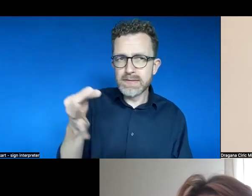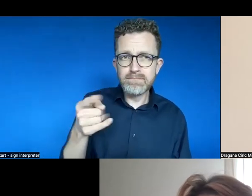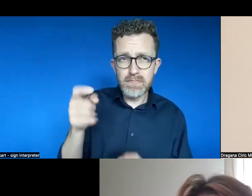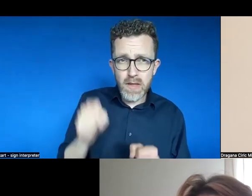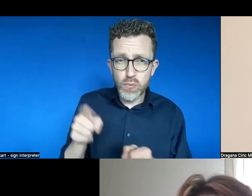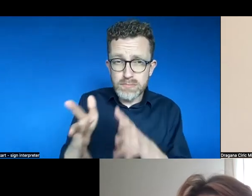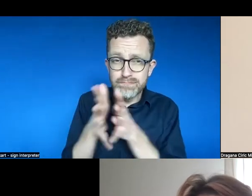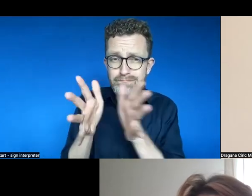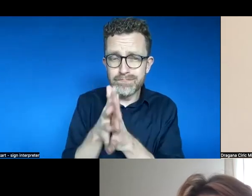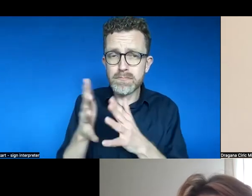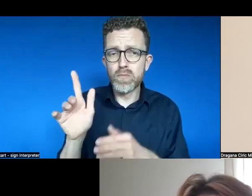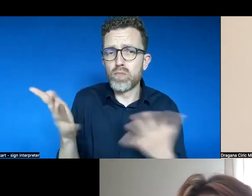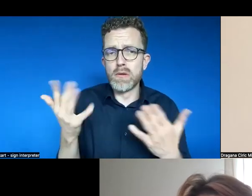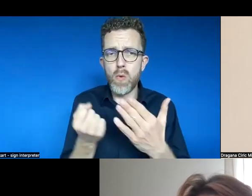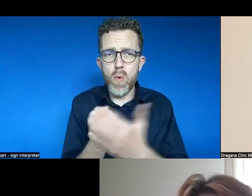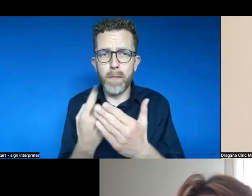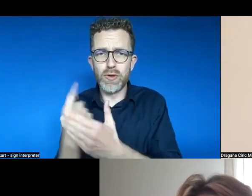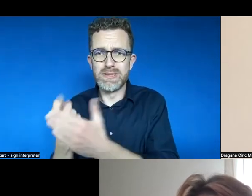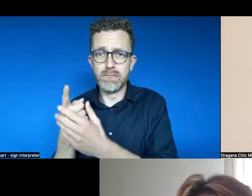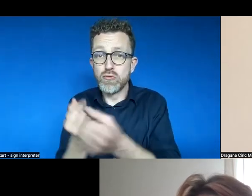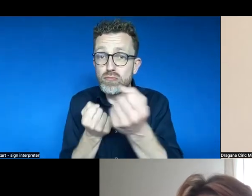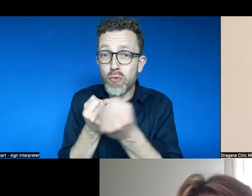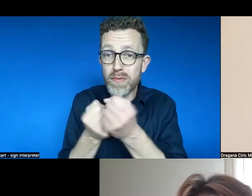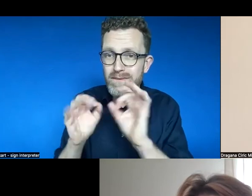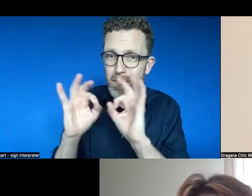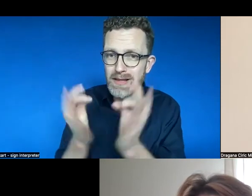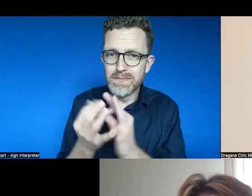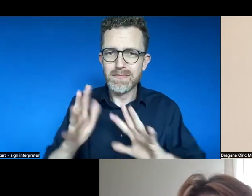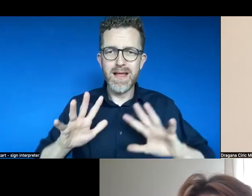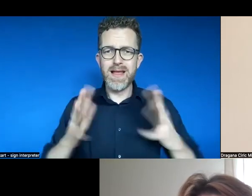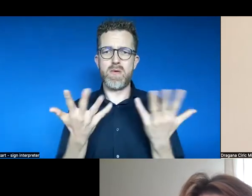being separated and institutionalized.